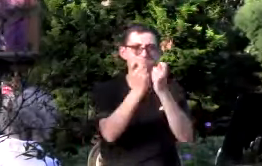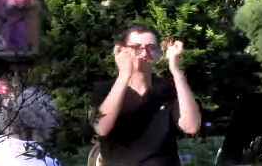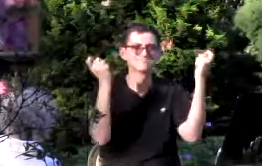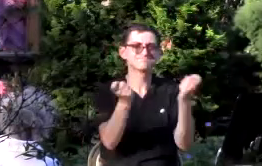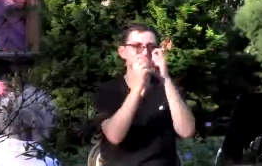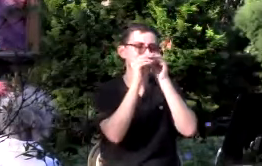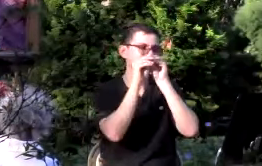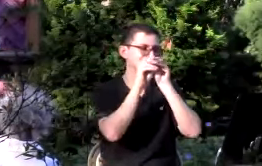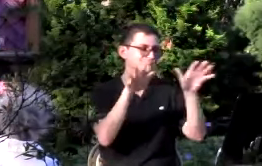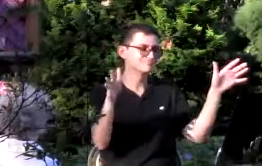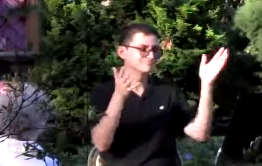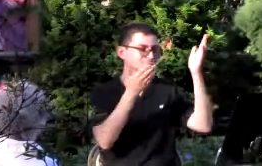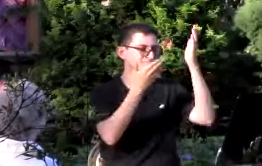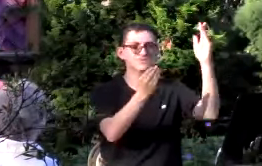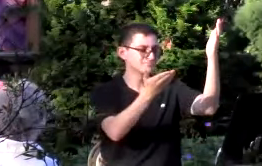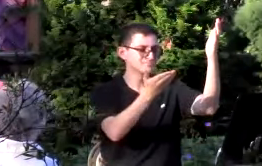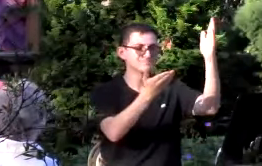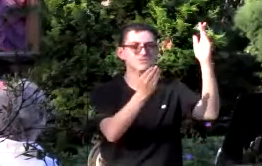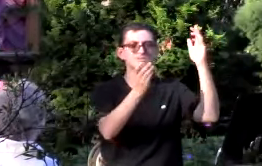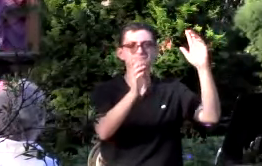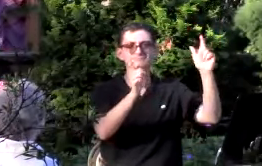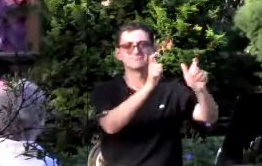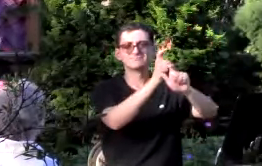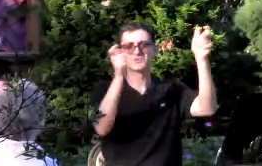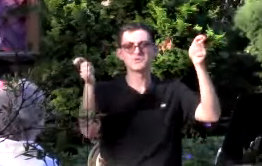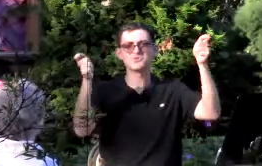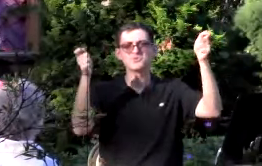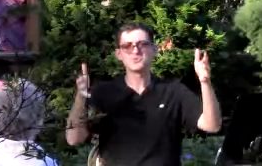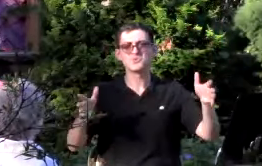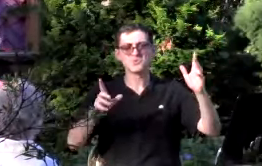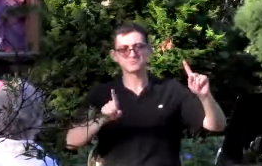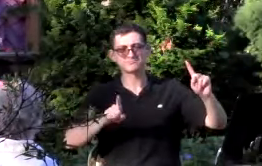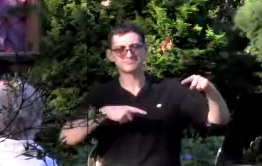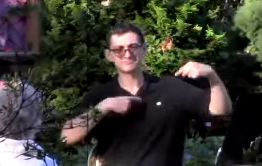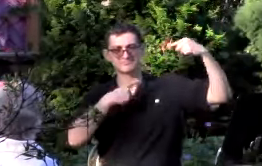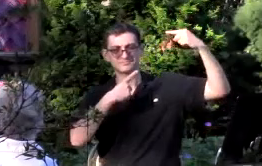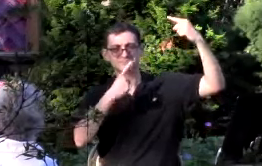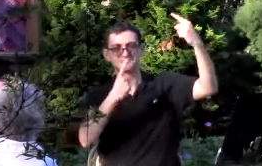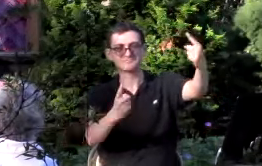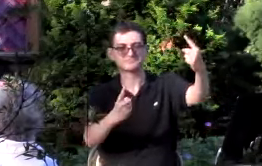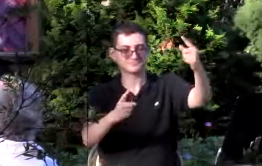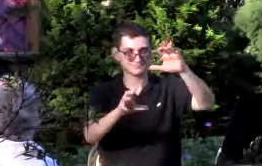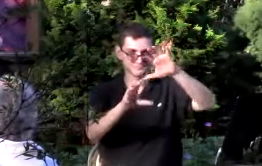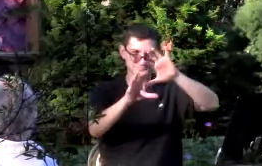la la la la la, la la la la la la la.